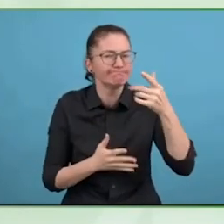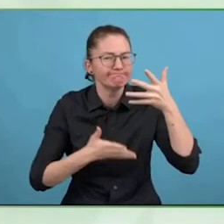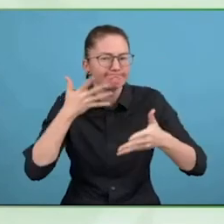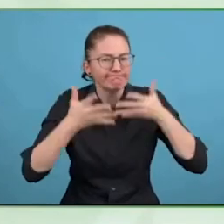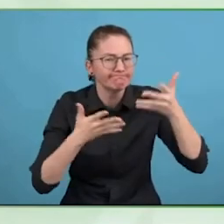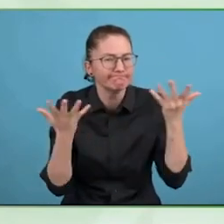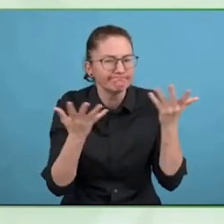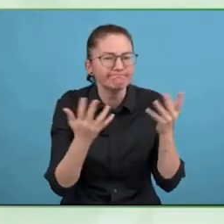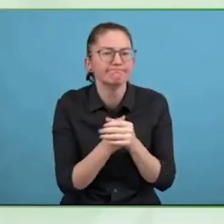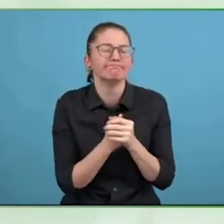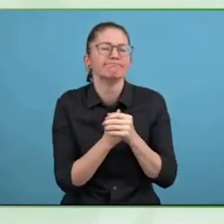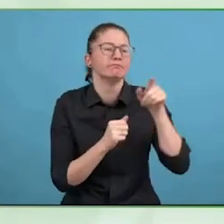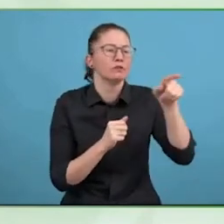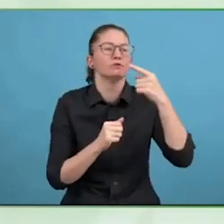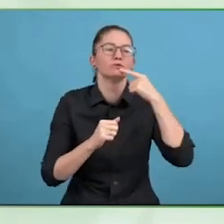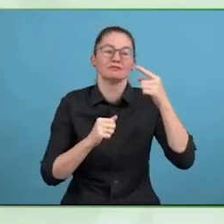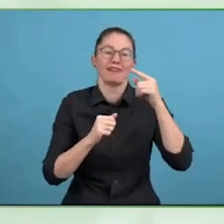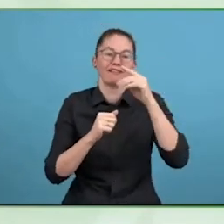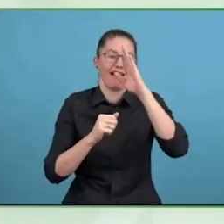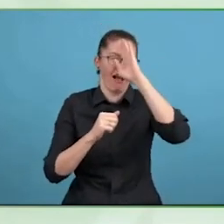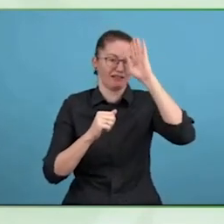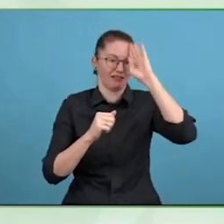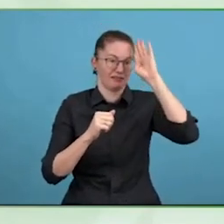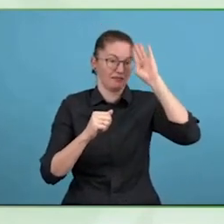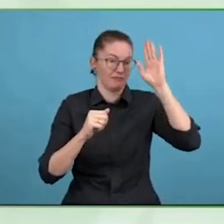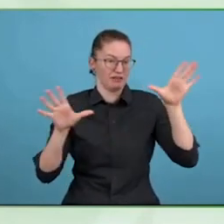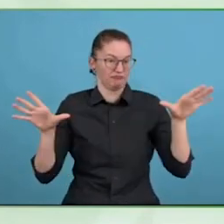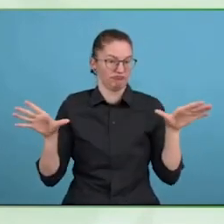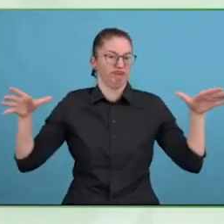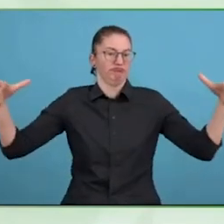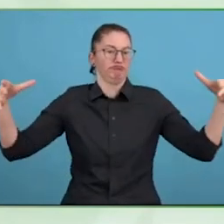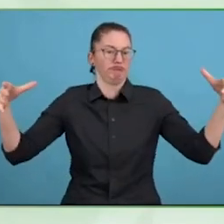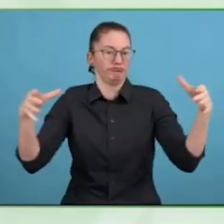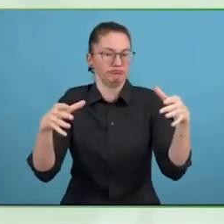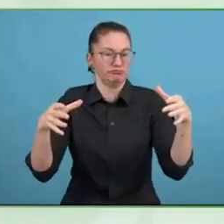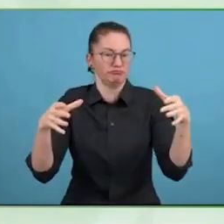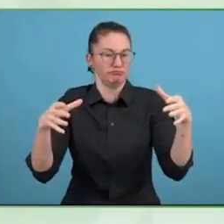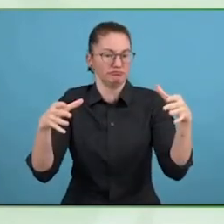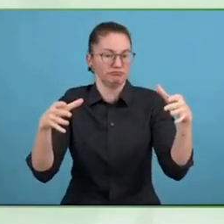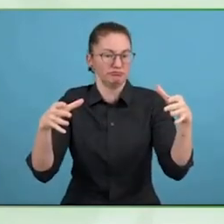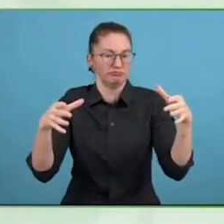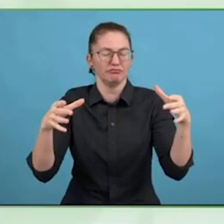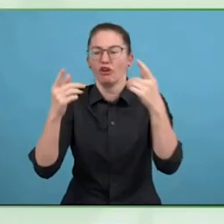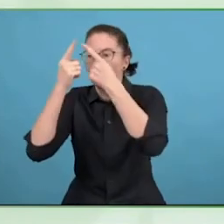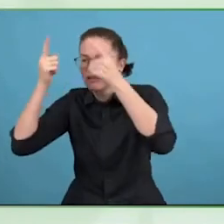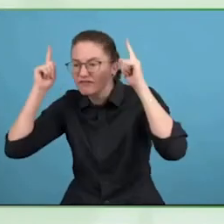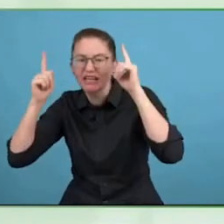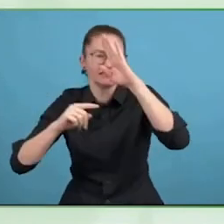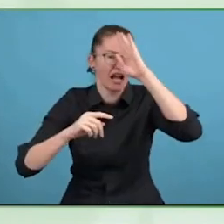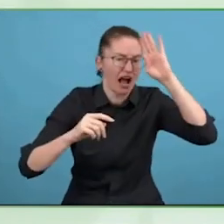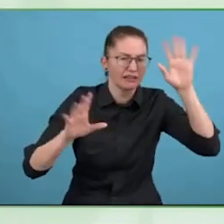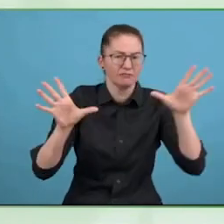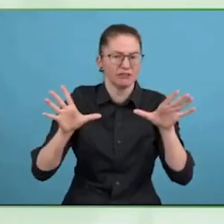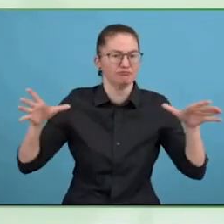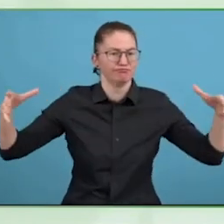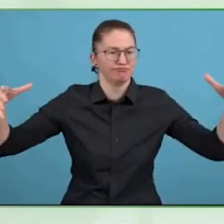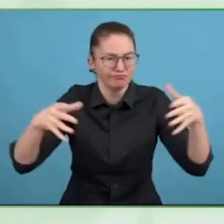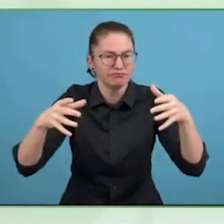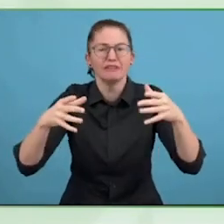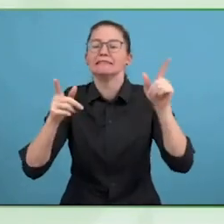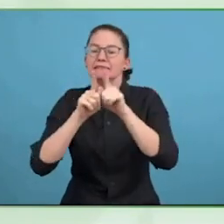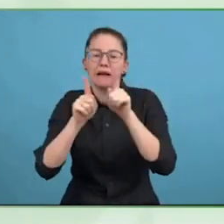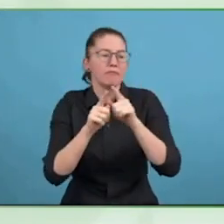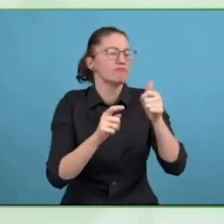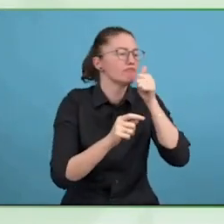tell us a bit more about the people with whom you've worked in the academic sector